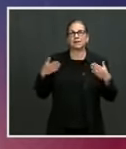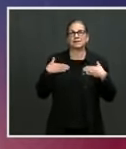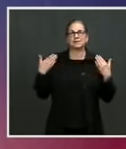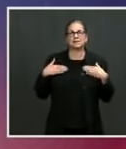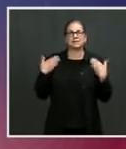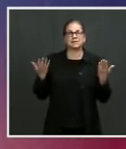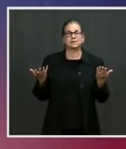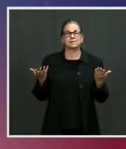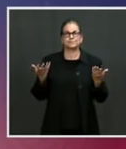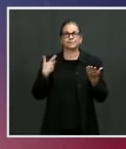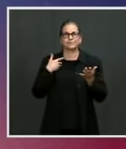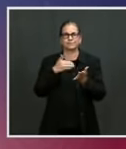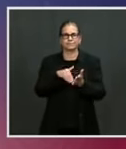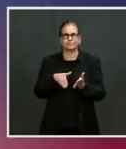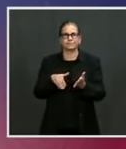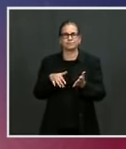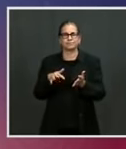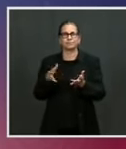The right to vote.